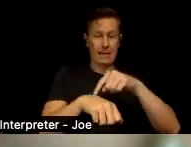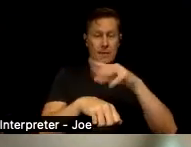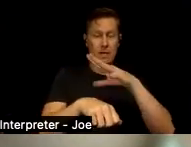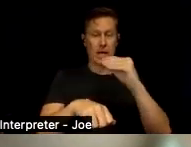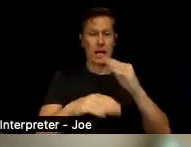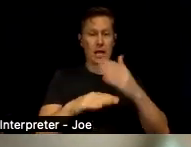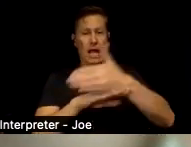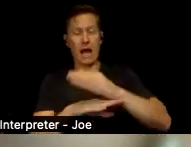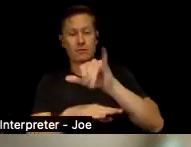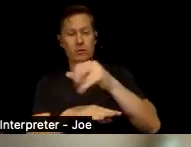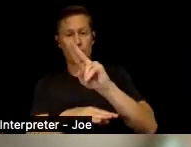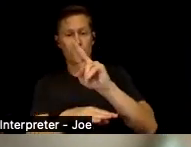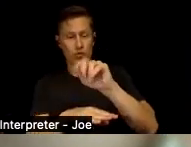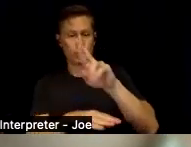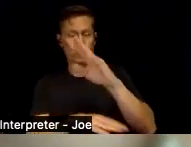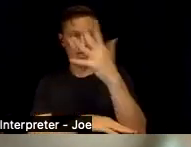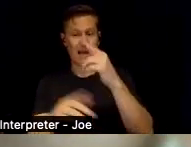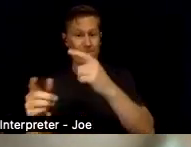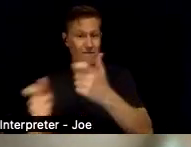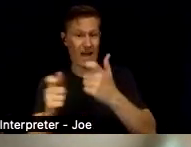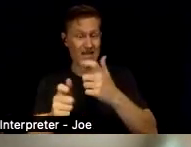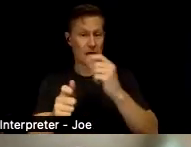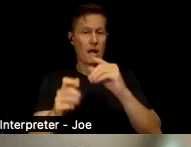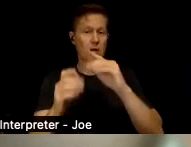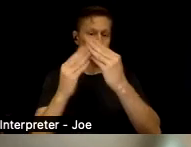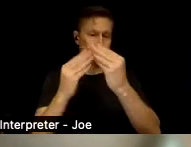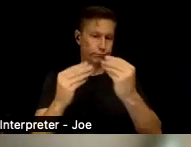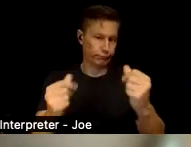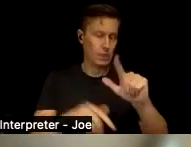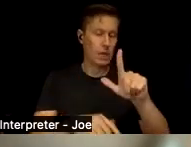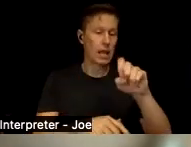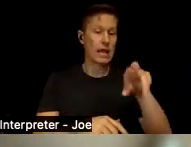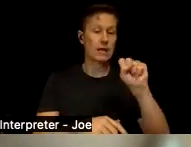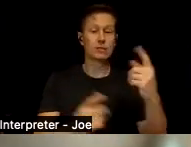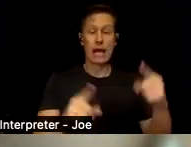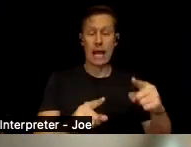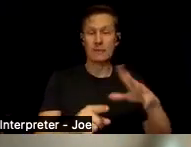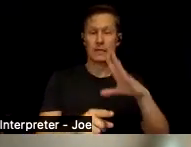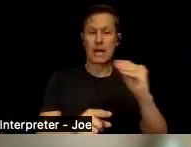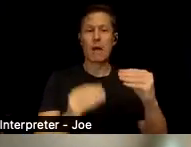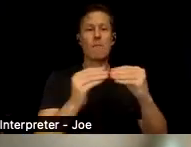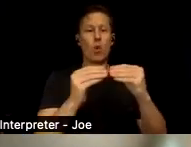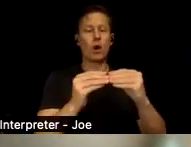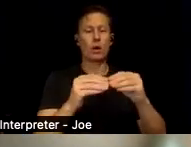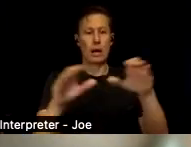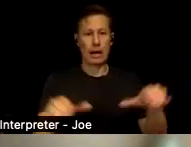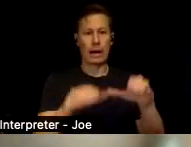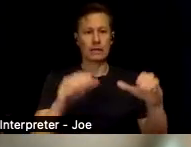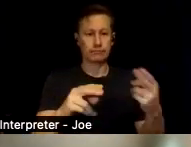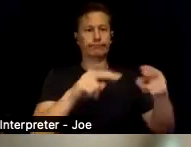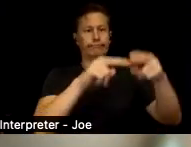starting to decay. But then Landers happens and they start becoming much more active. It sort of takes off